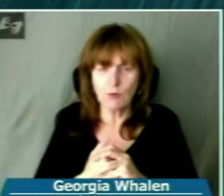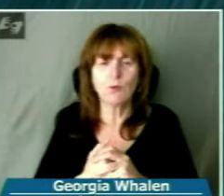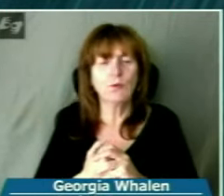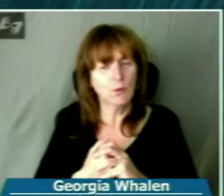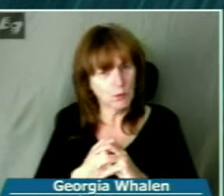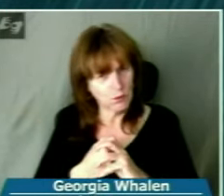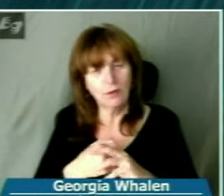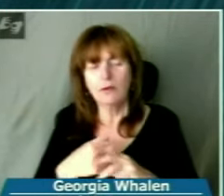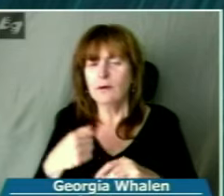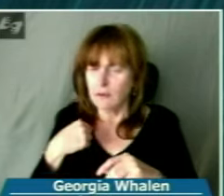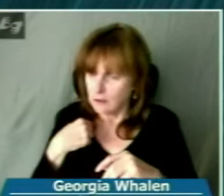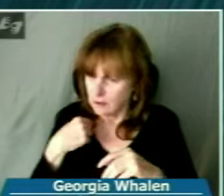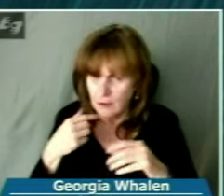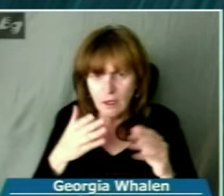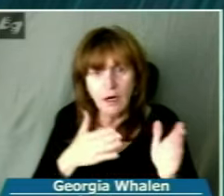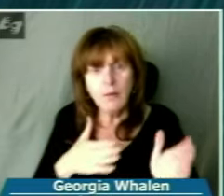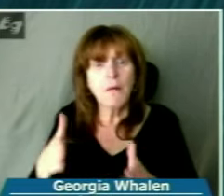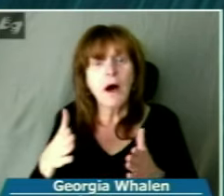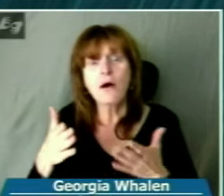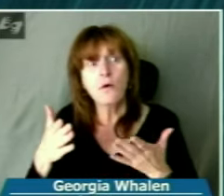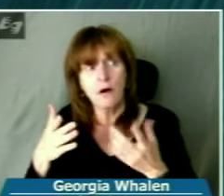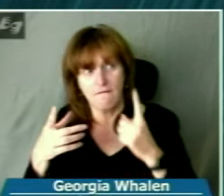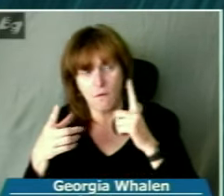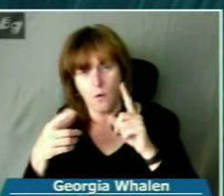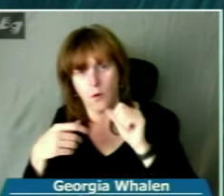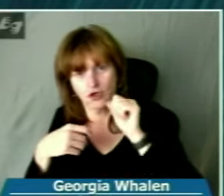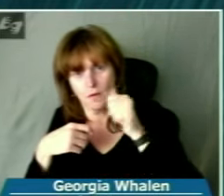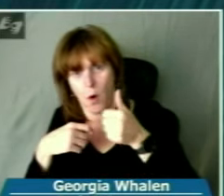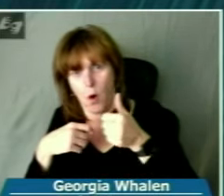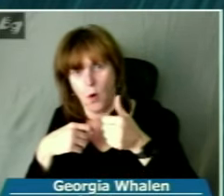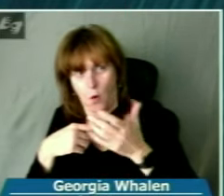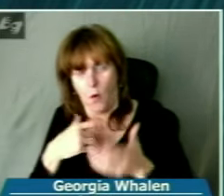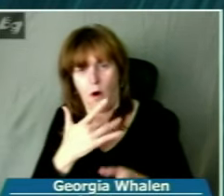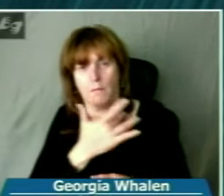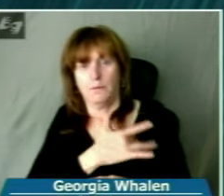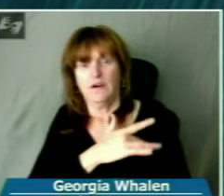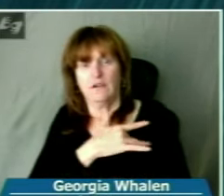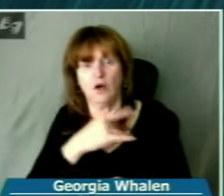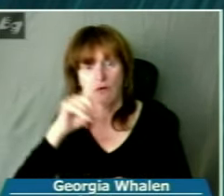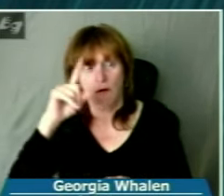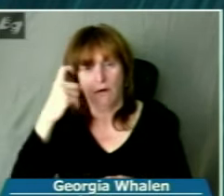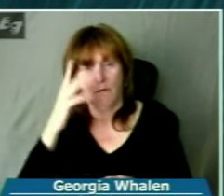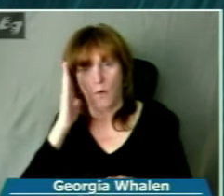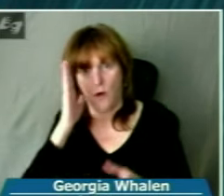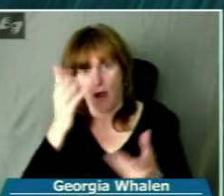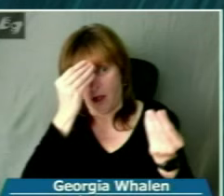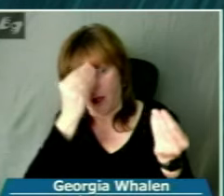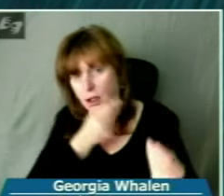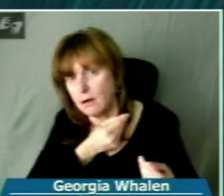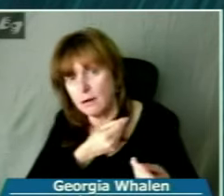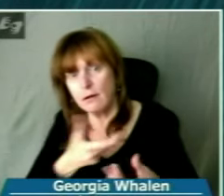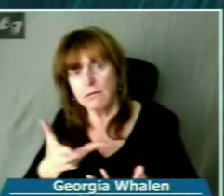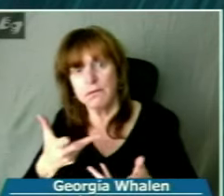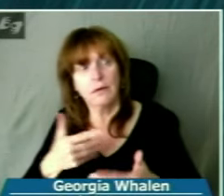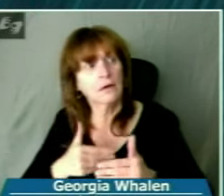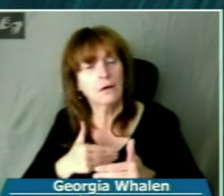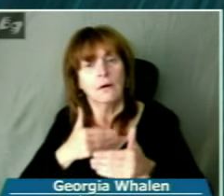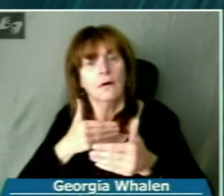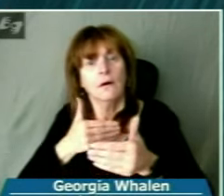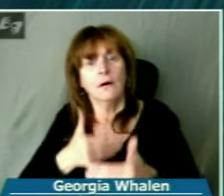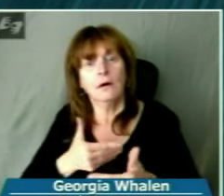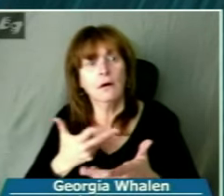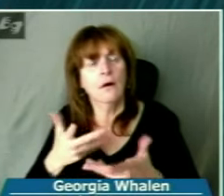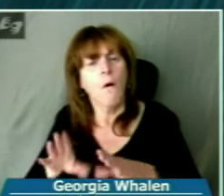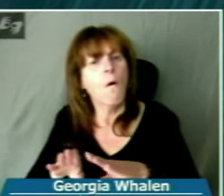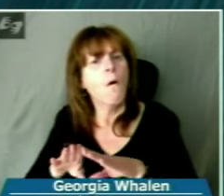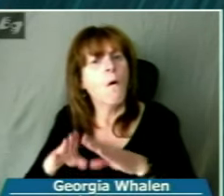for things like the announcement that's going to happen tomorrow by the premier, where he outlines just a little bit more about what stage one reopening in the province